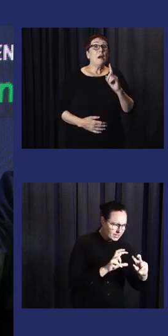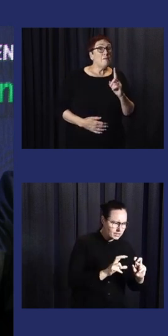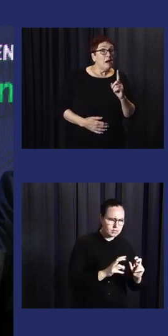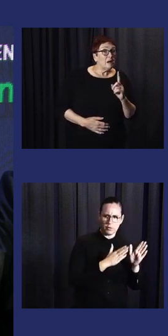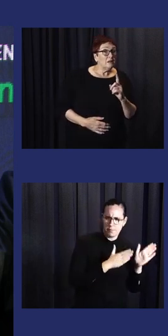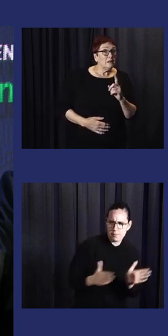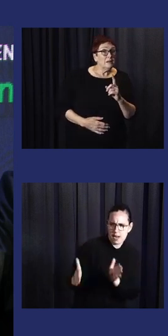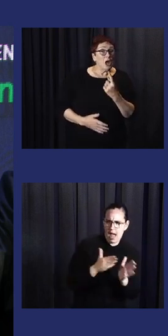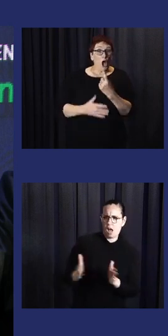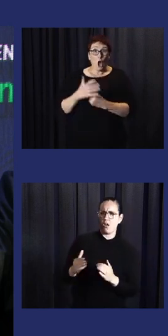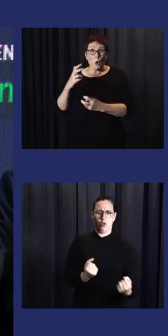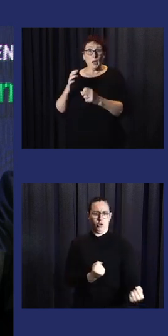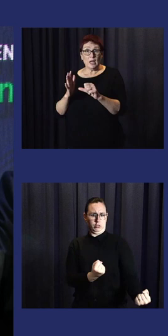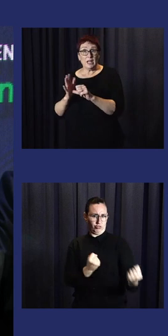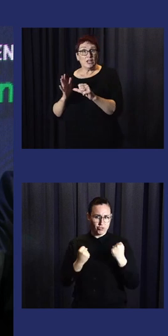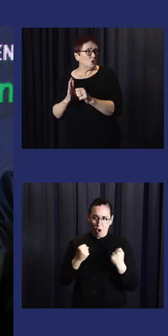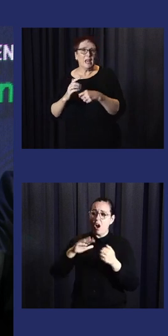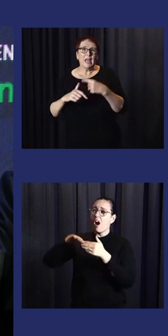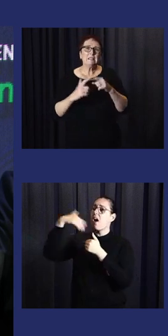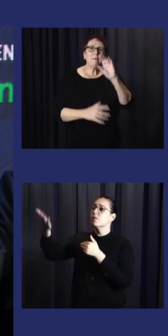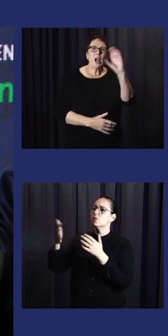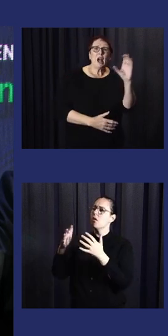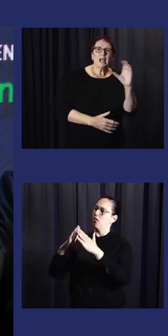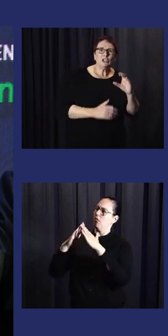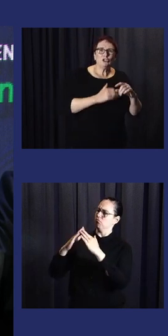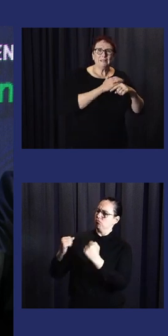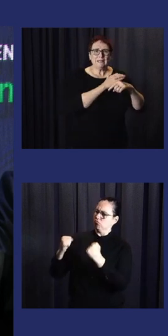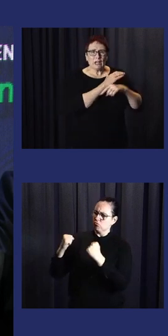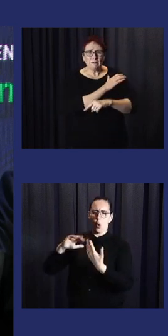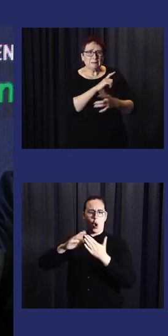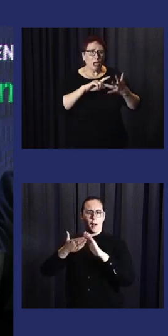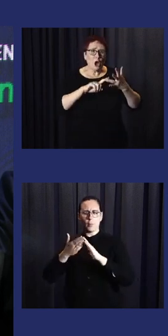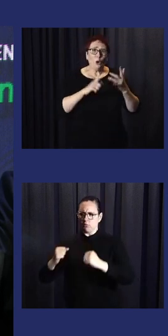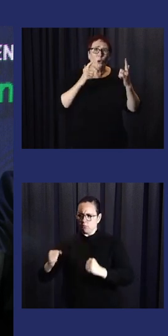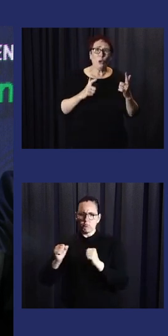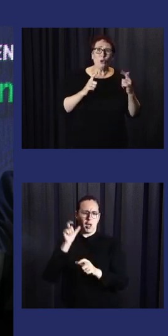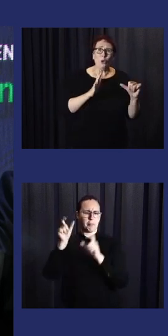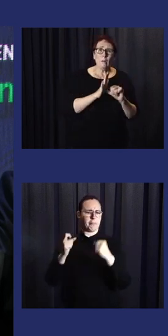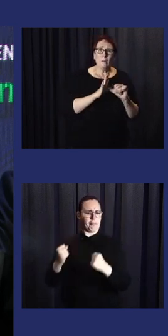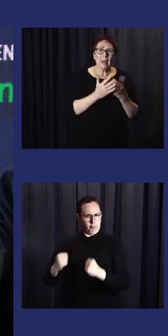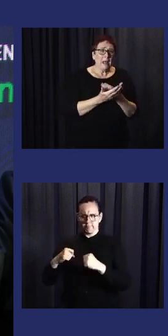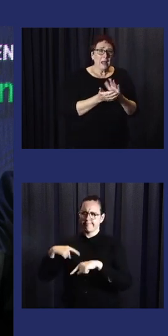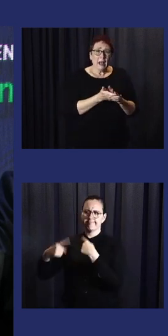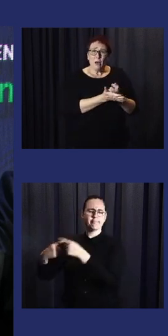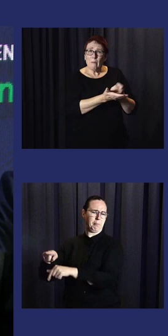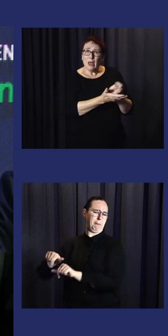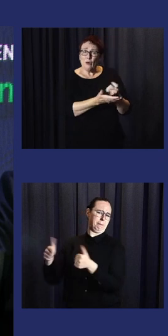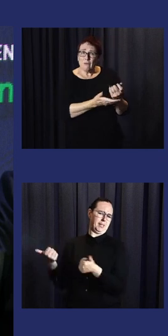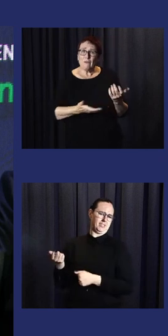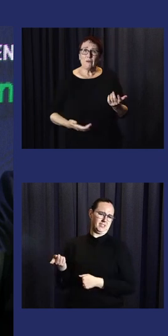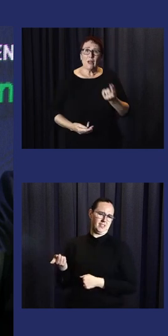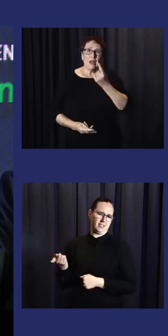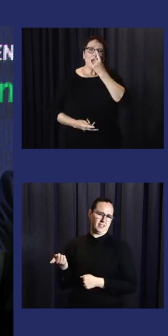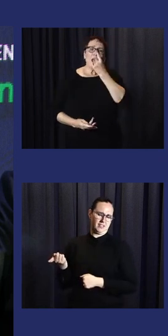of sovereign debt and debt servicing, and whether or not we as peoples and as countries are able to put into